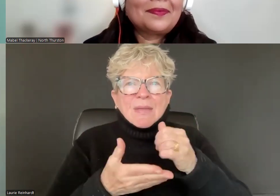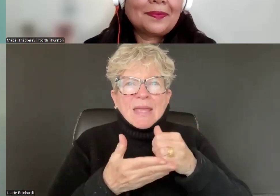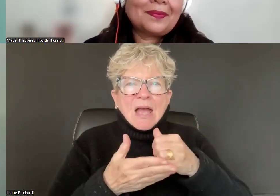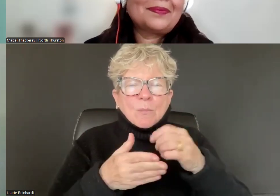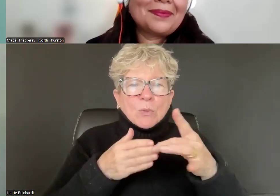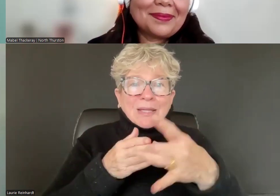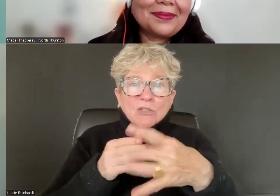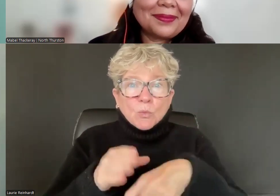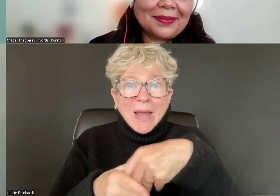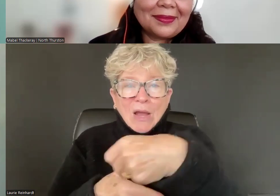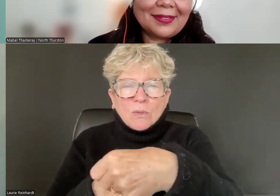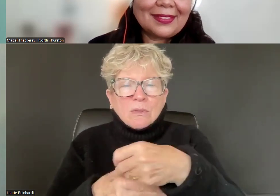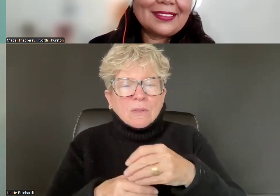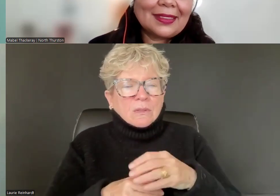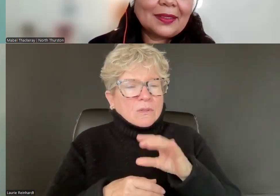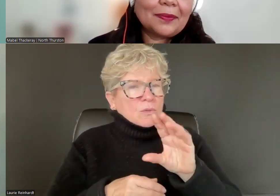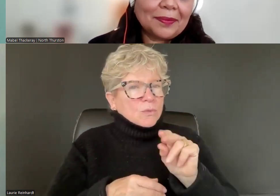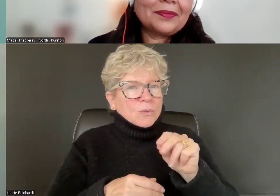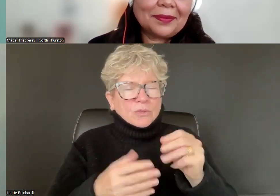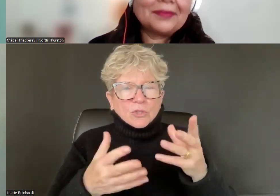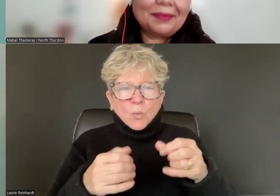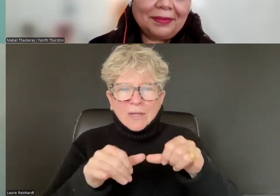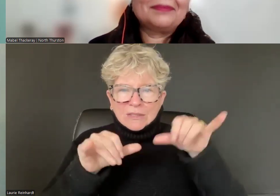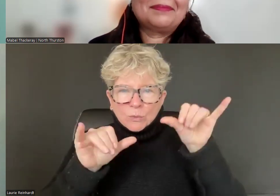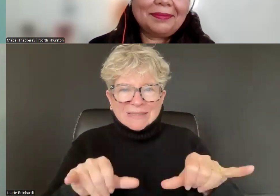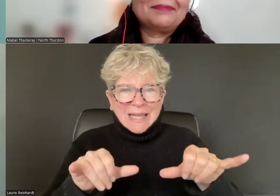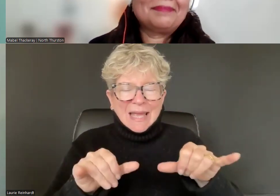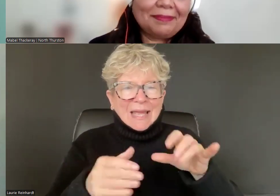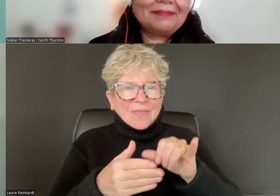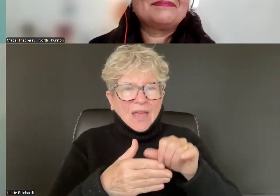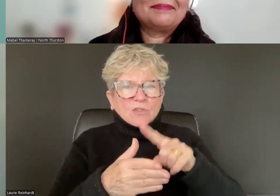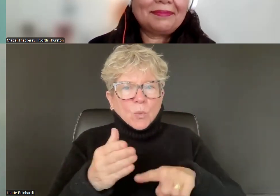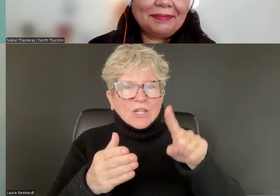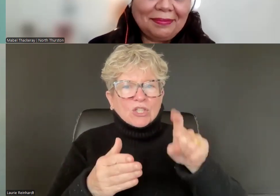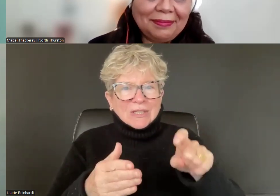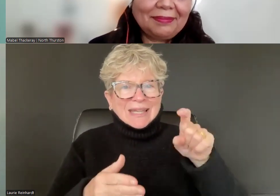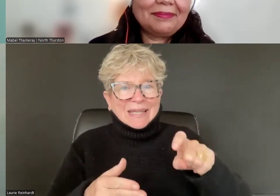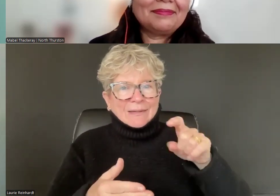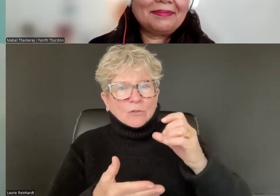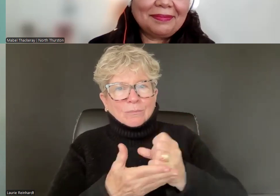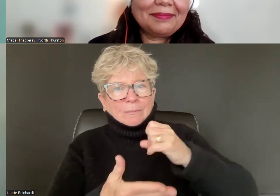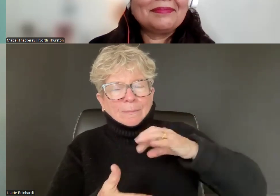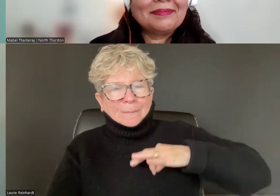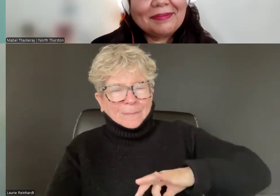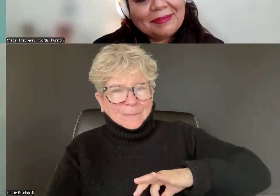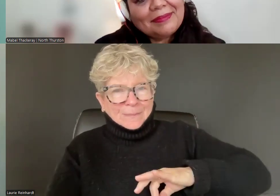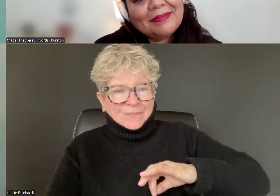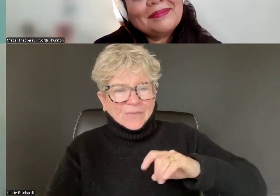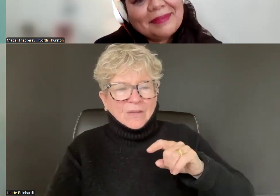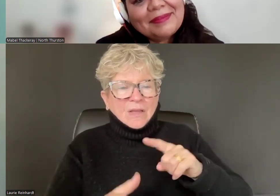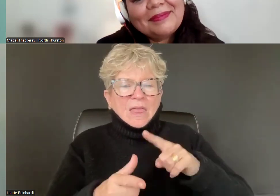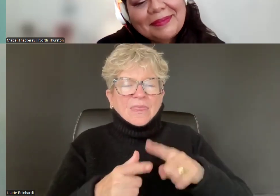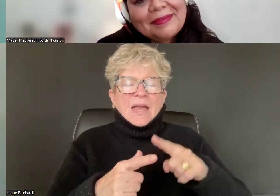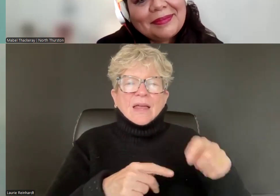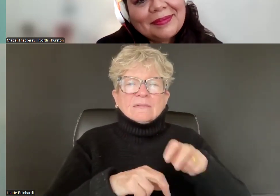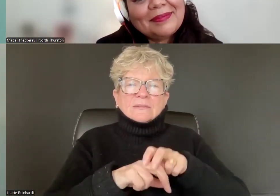And she stayed, and that's exactly what she needed. Likewise, I then went back to my computer and